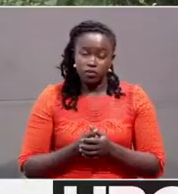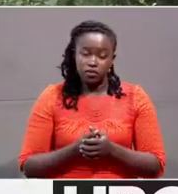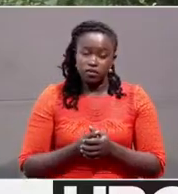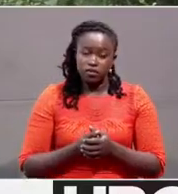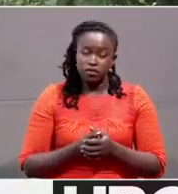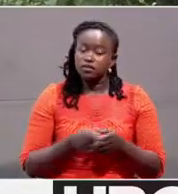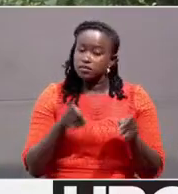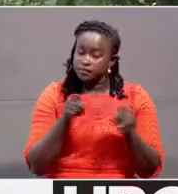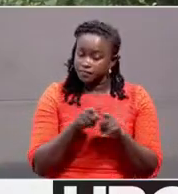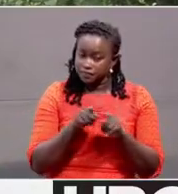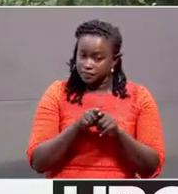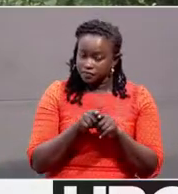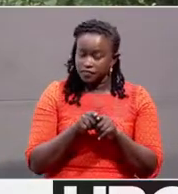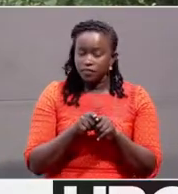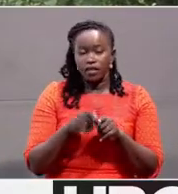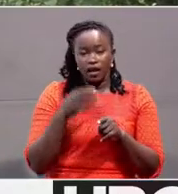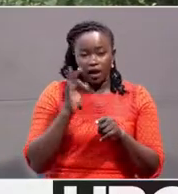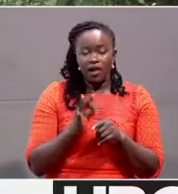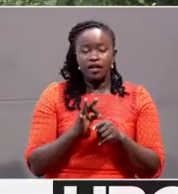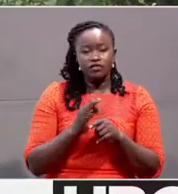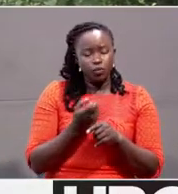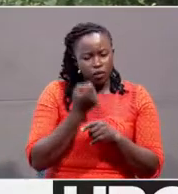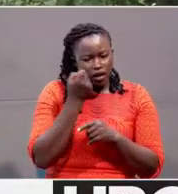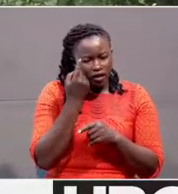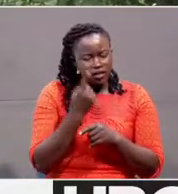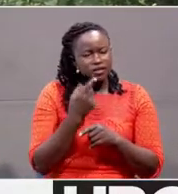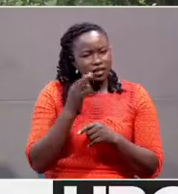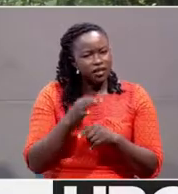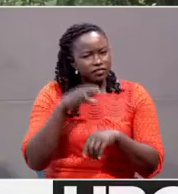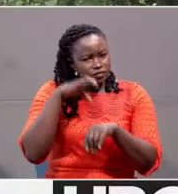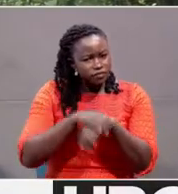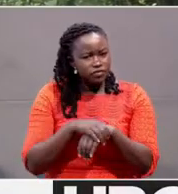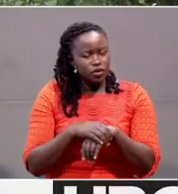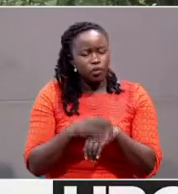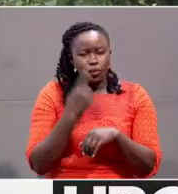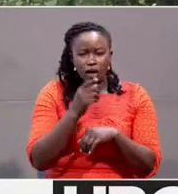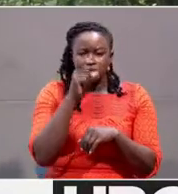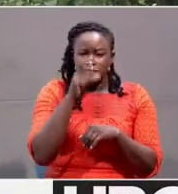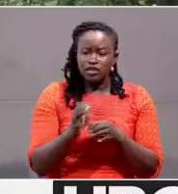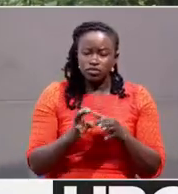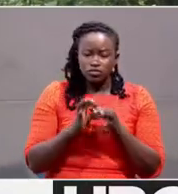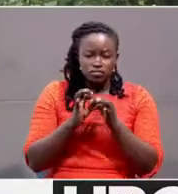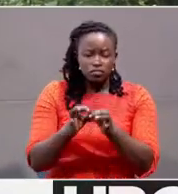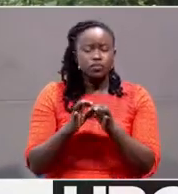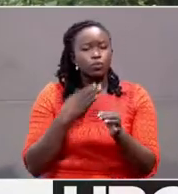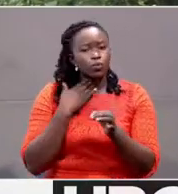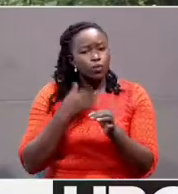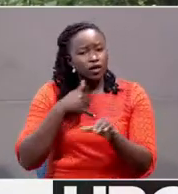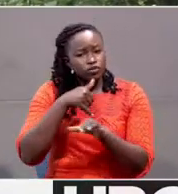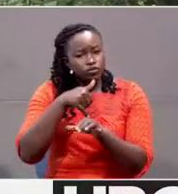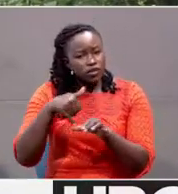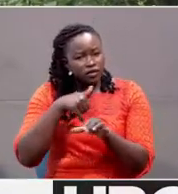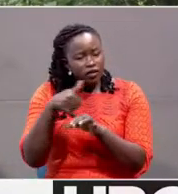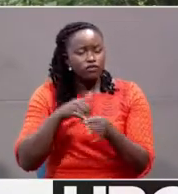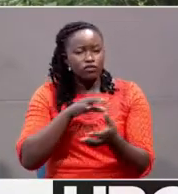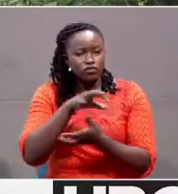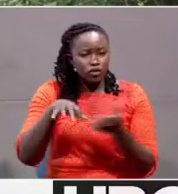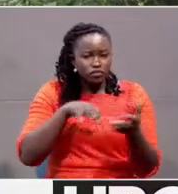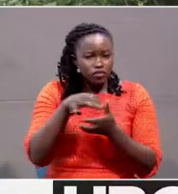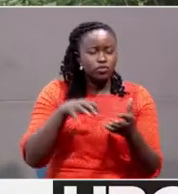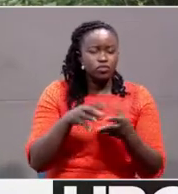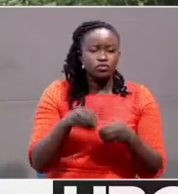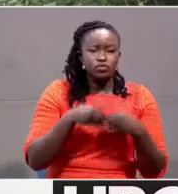Atera. Wechina azuli buanga wali wo. Eye kovana. Okubera nti yenyi gira mivuyo. Ejo